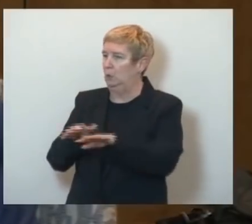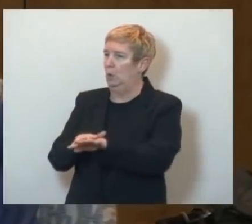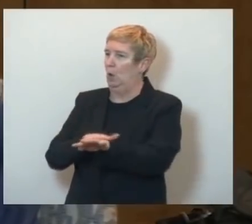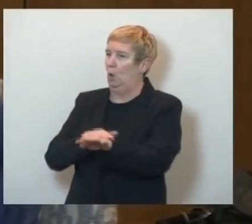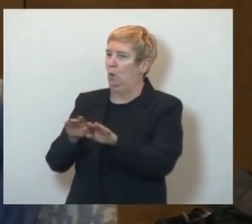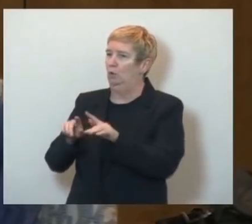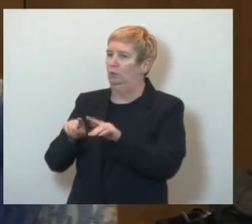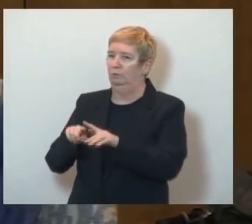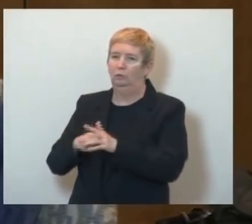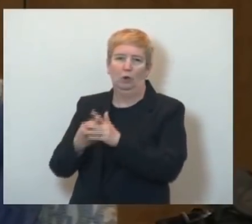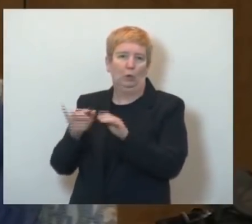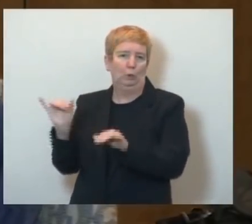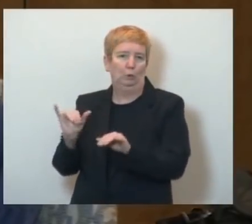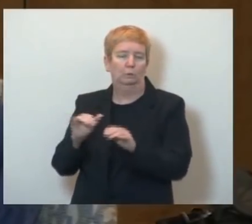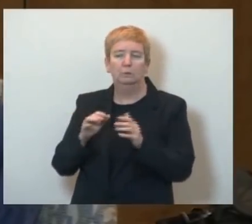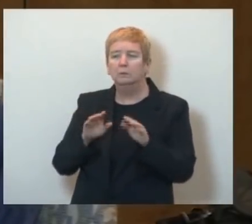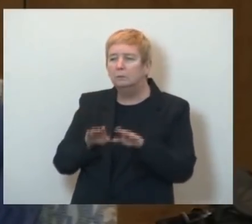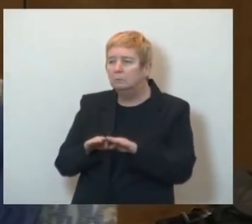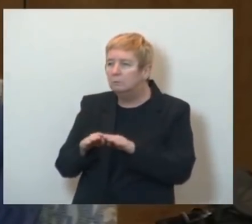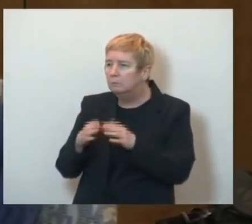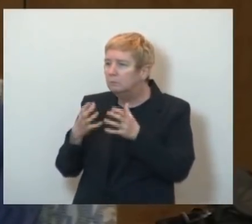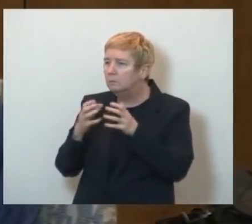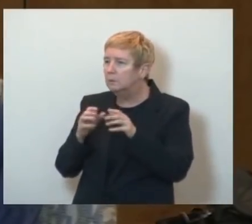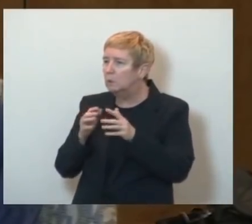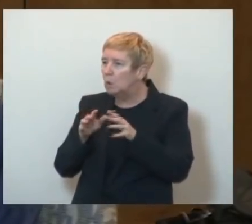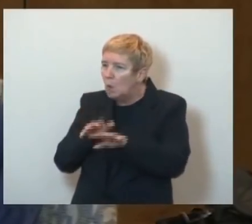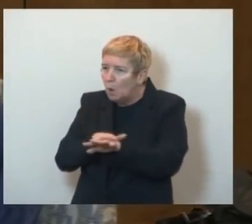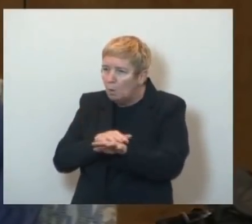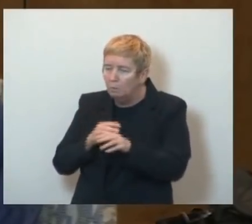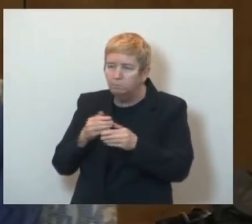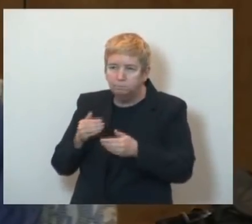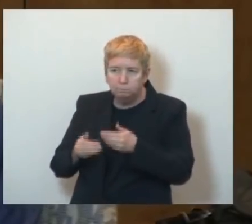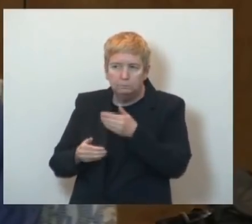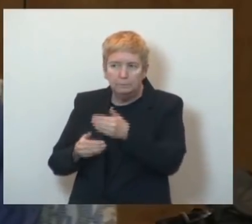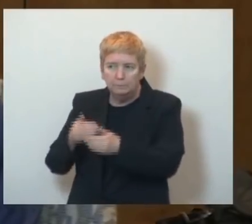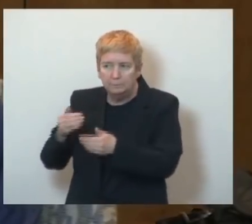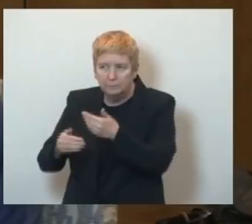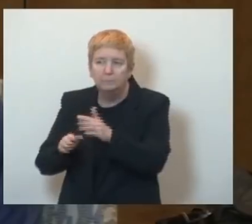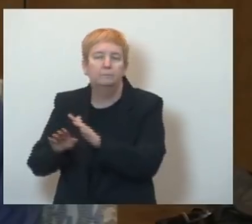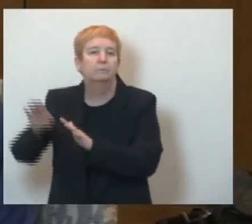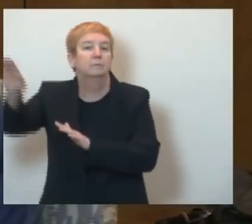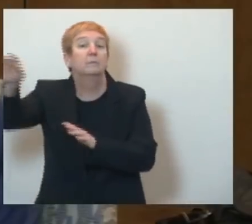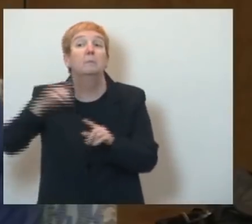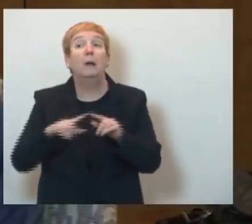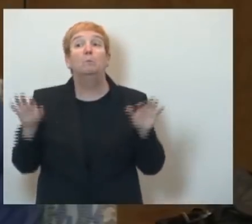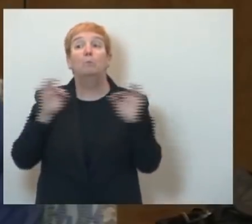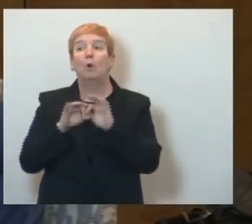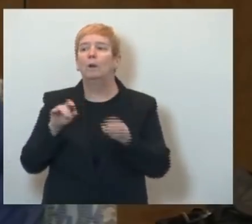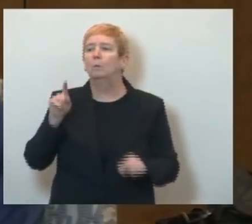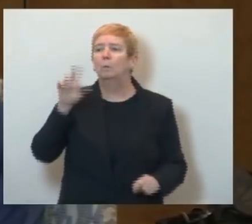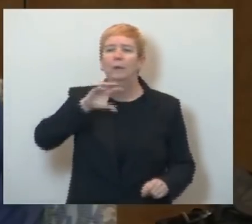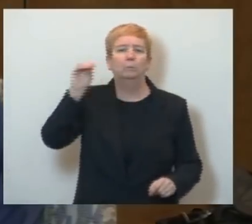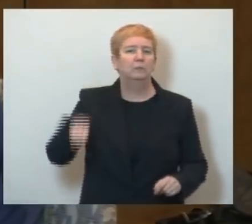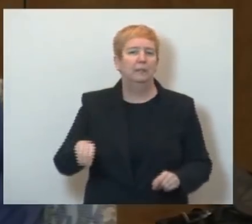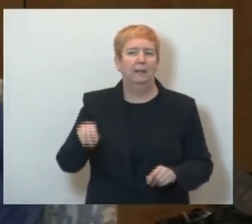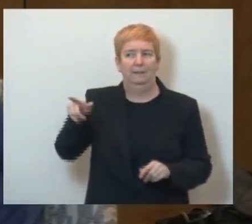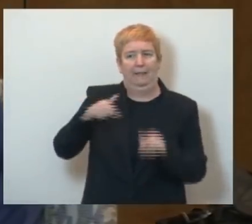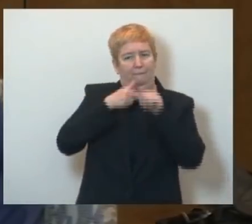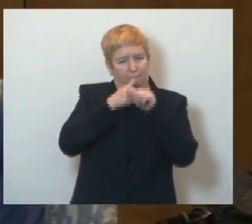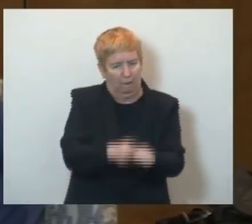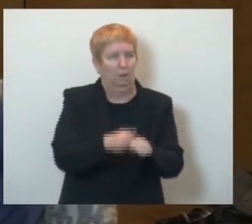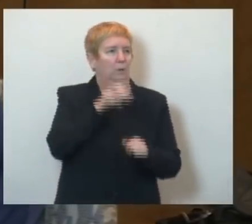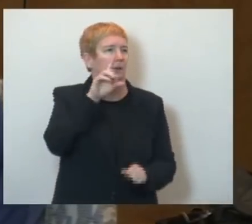these surgical procedures, absolute and complete compliance with all DOH